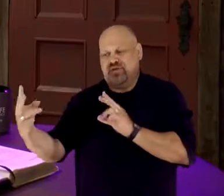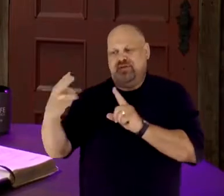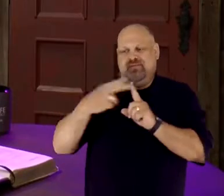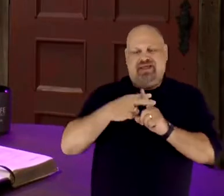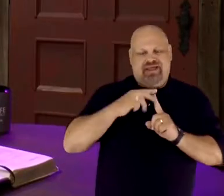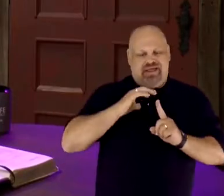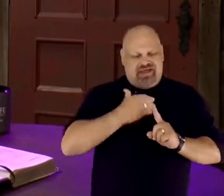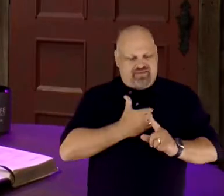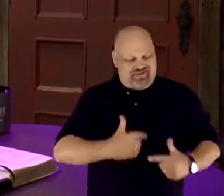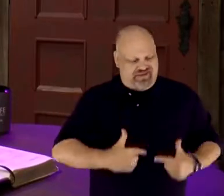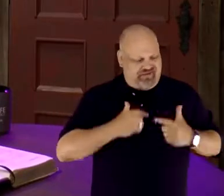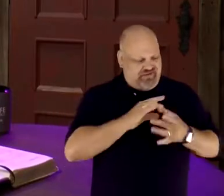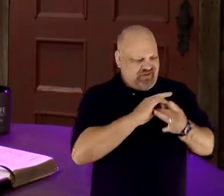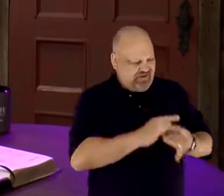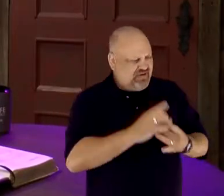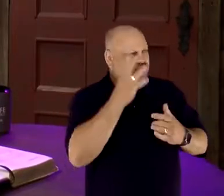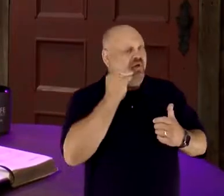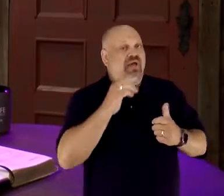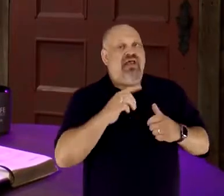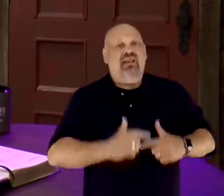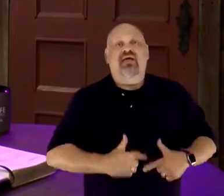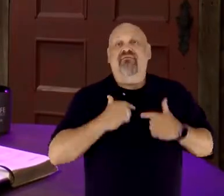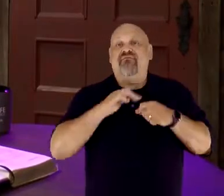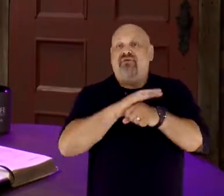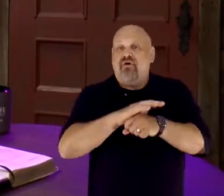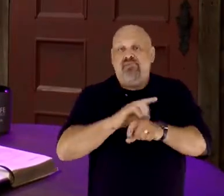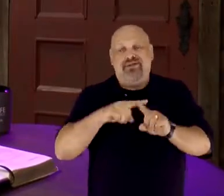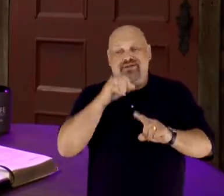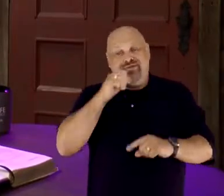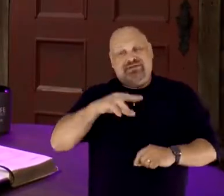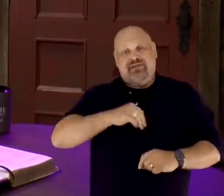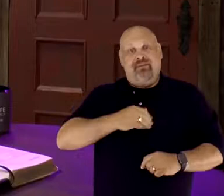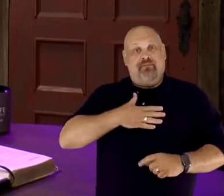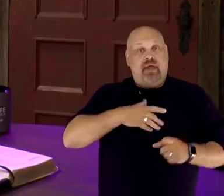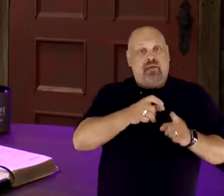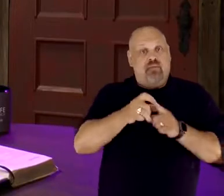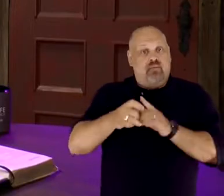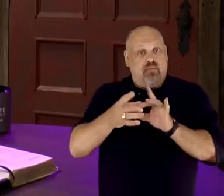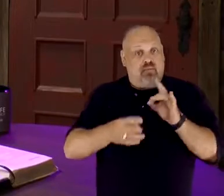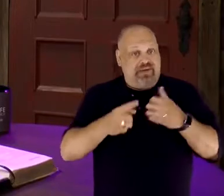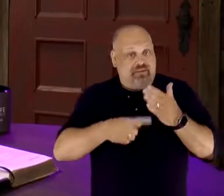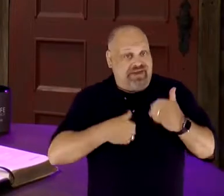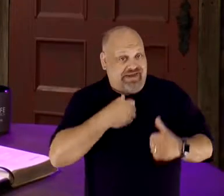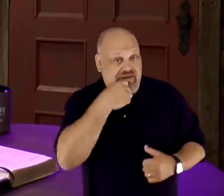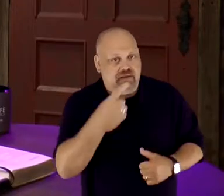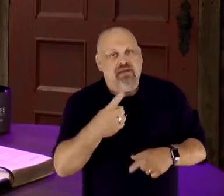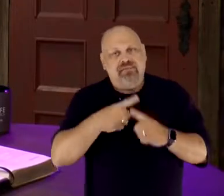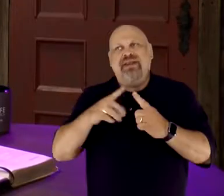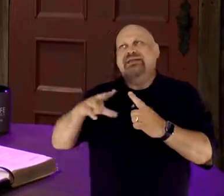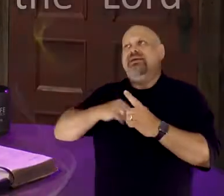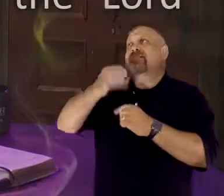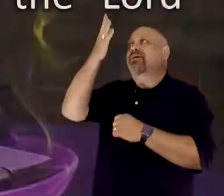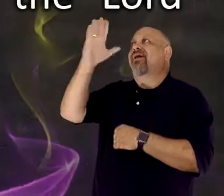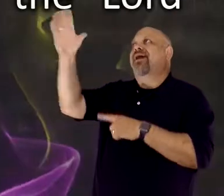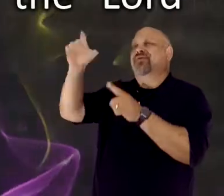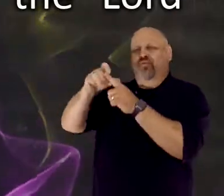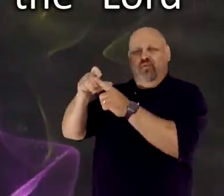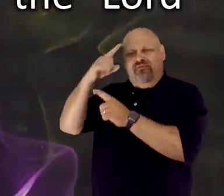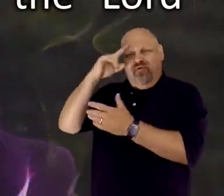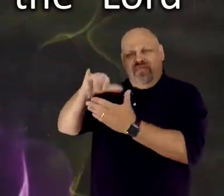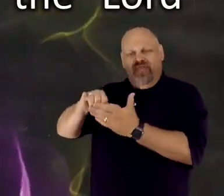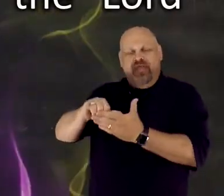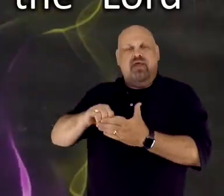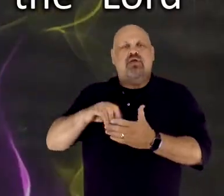experience life to the fullest. But don't take my word for it. Take God's word for it. Deuteronomy 4:2 says, "Do